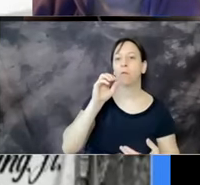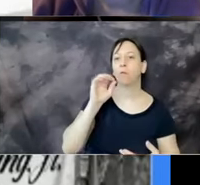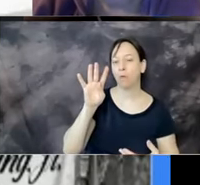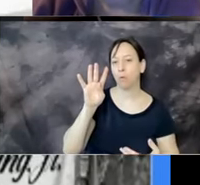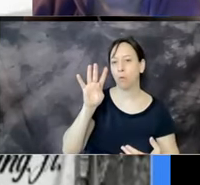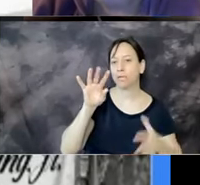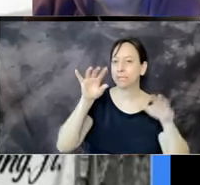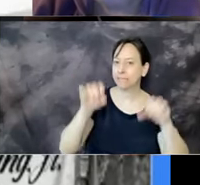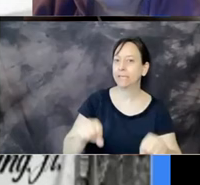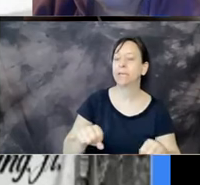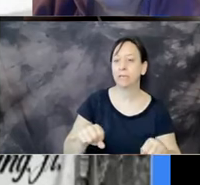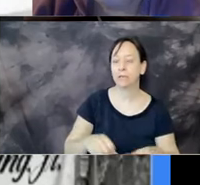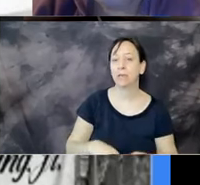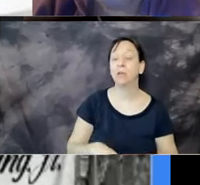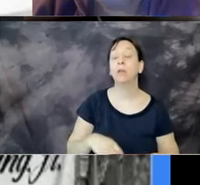Protesters